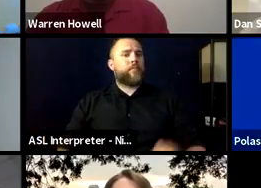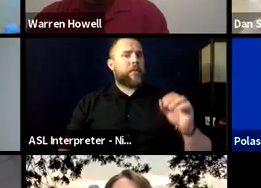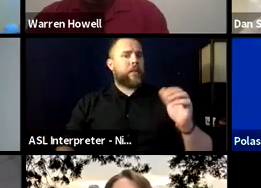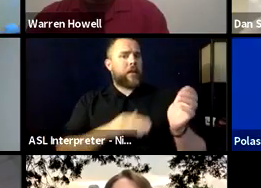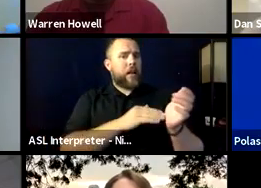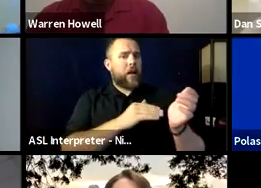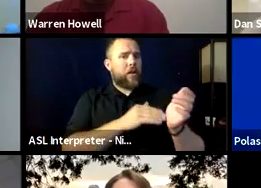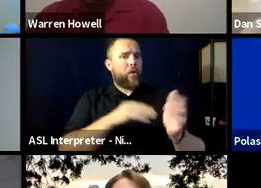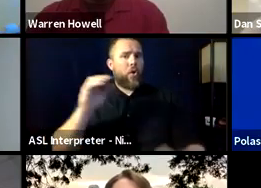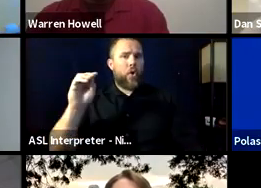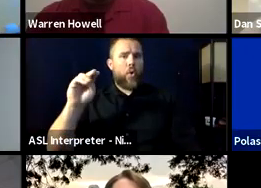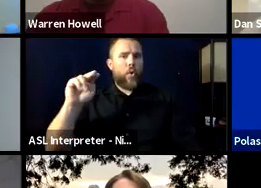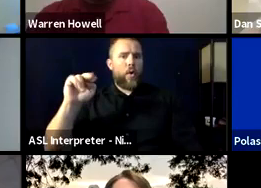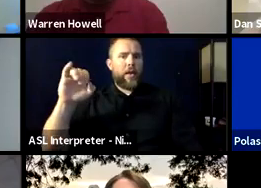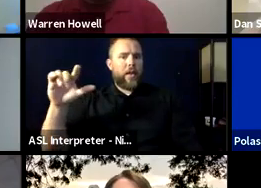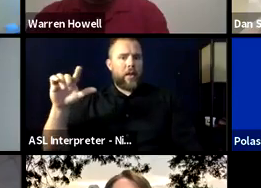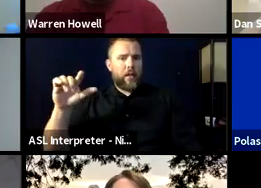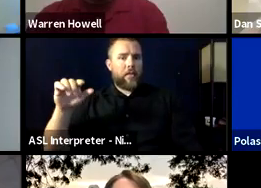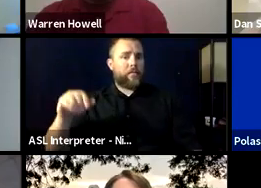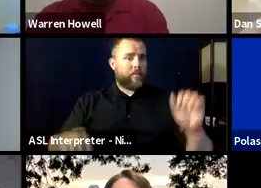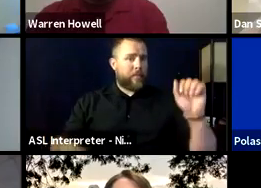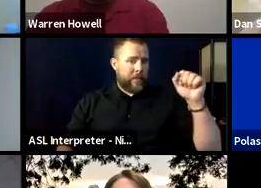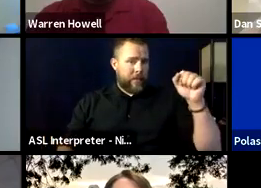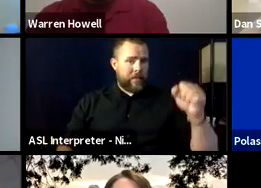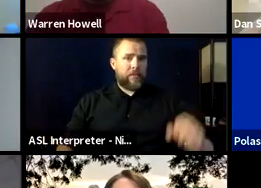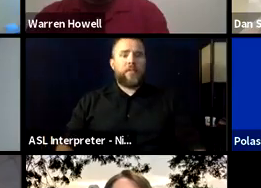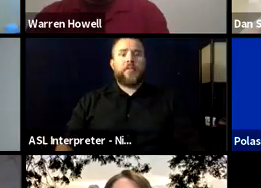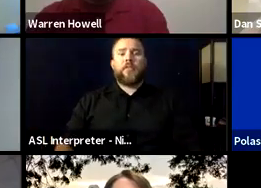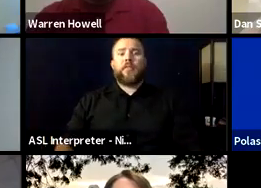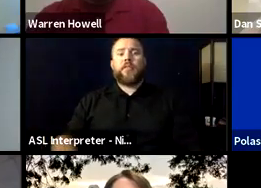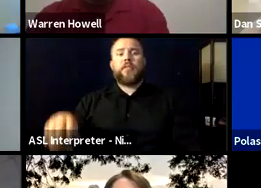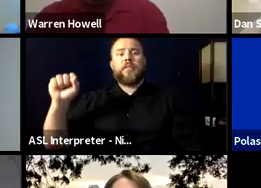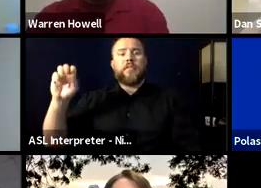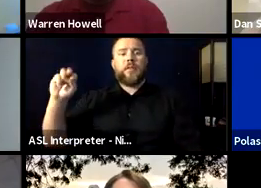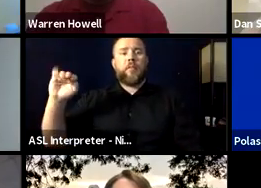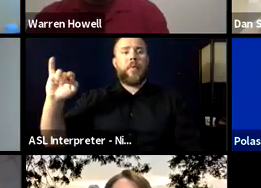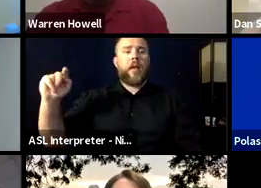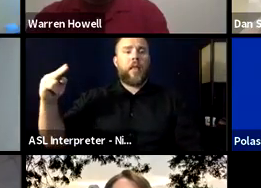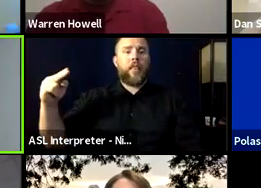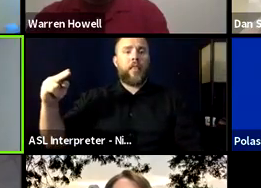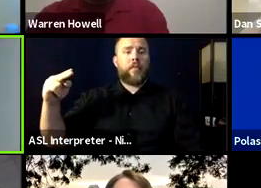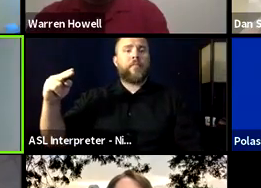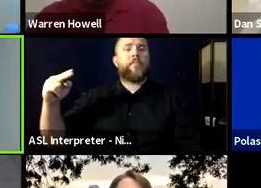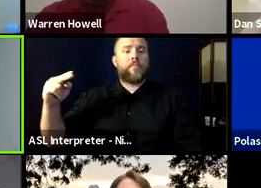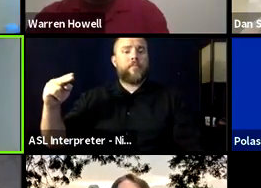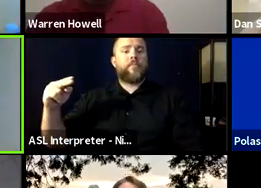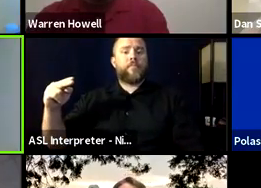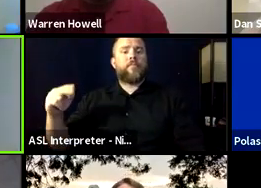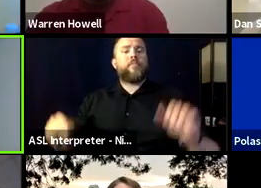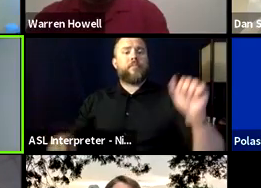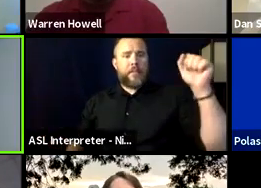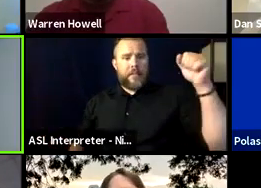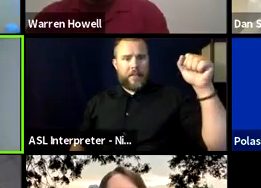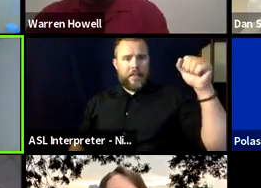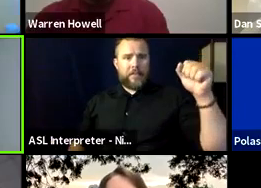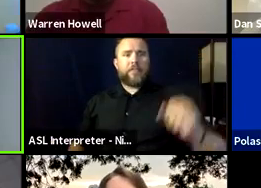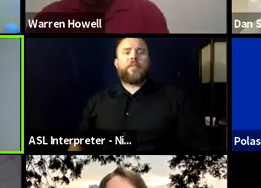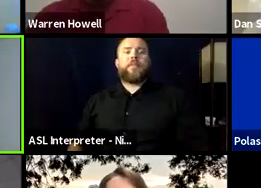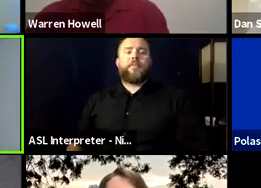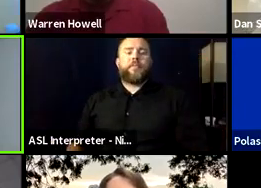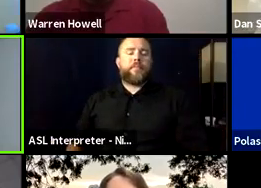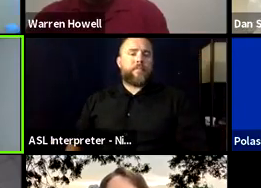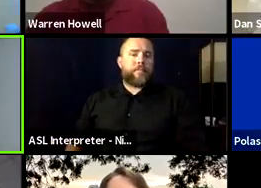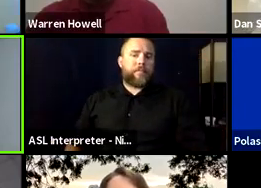yes. going through my list here. Ms. Smith, Alethea Smith Tucker, yes.